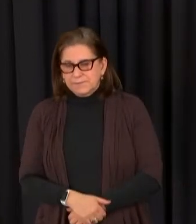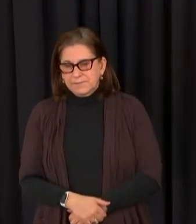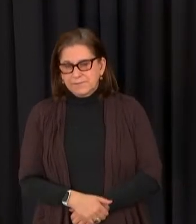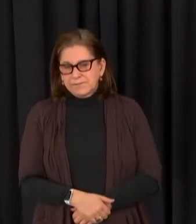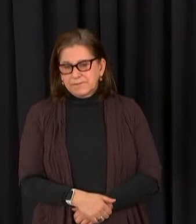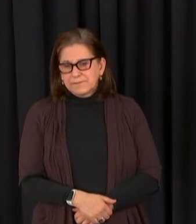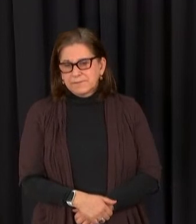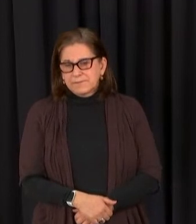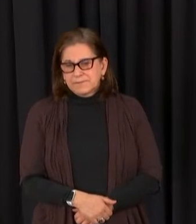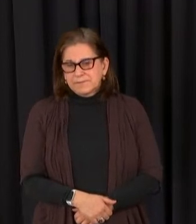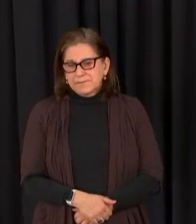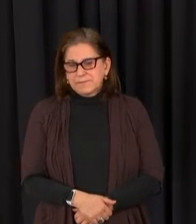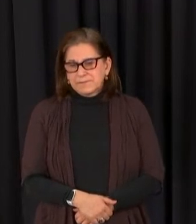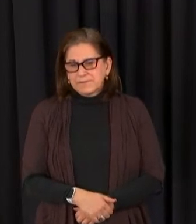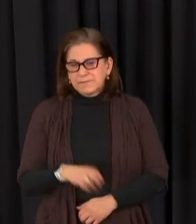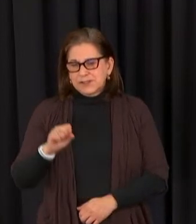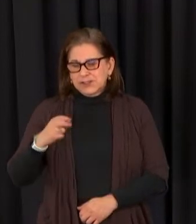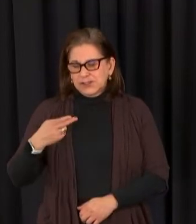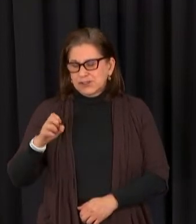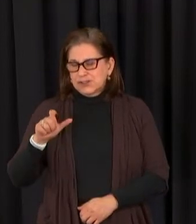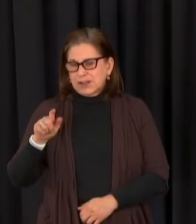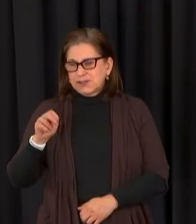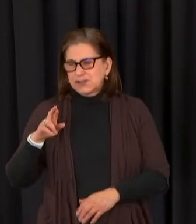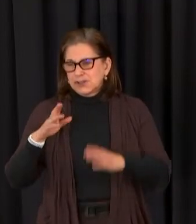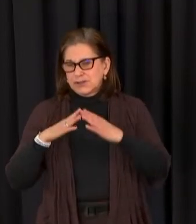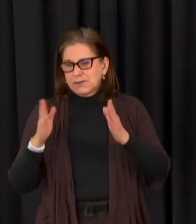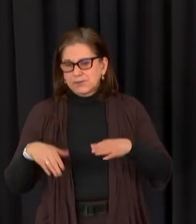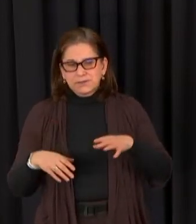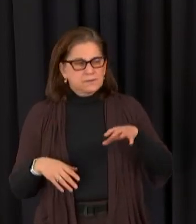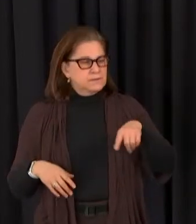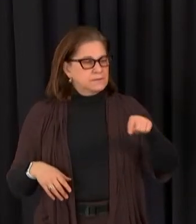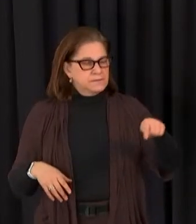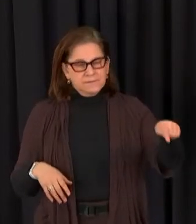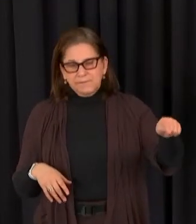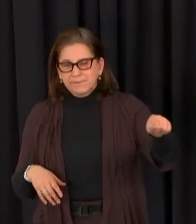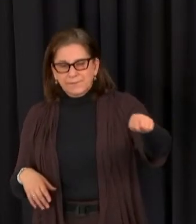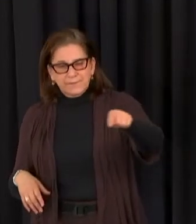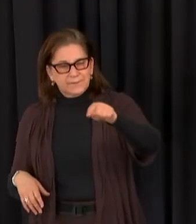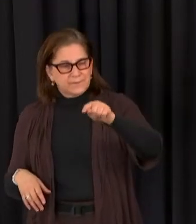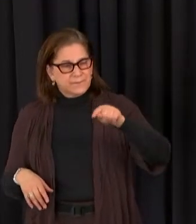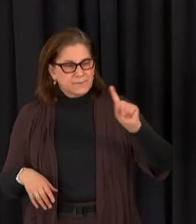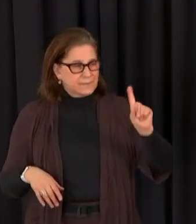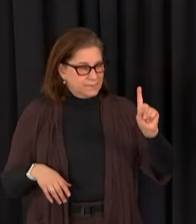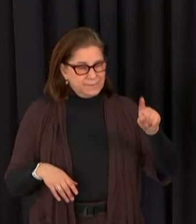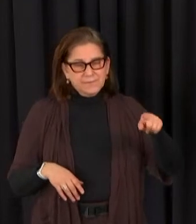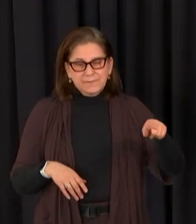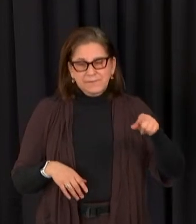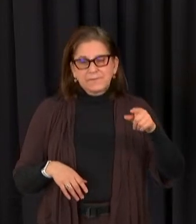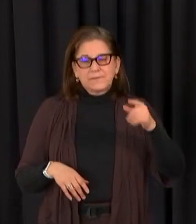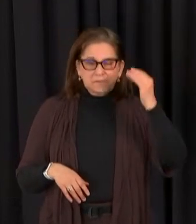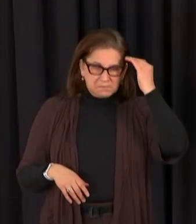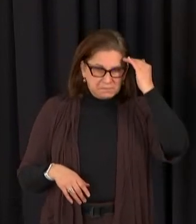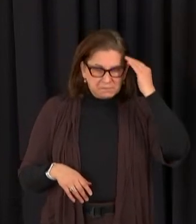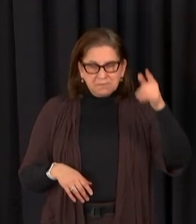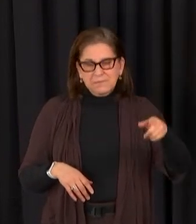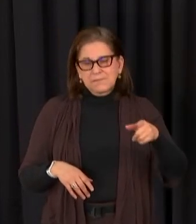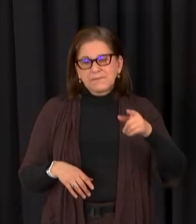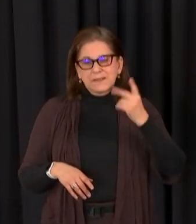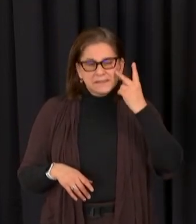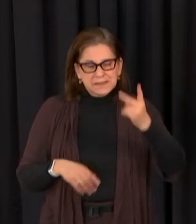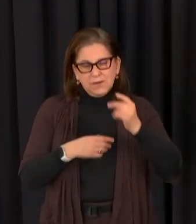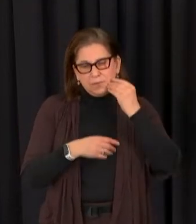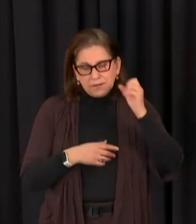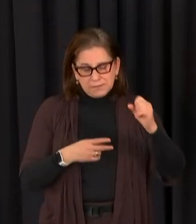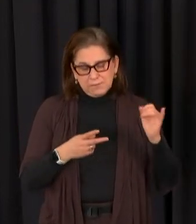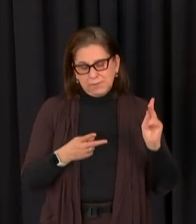shelter system to ensure that they have access at a place that is familiar. As to your first question, you do not